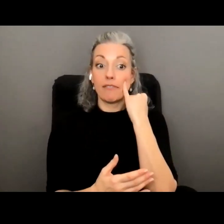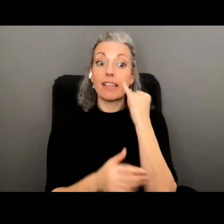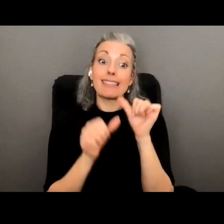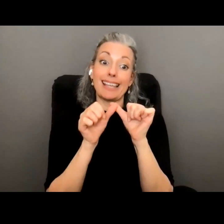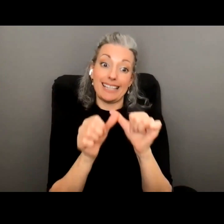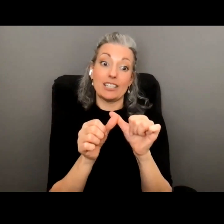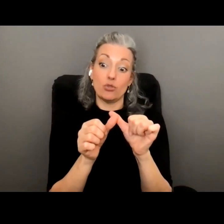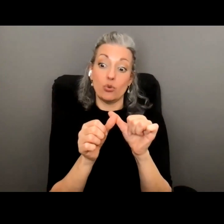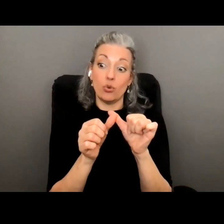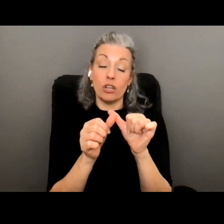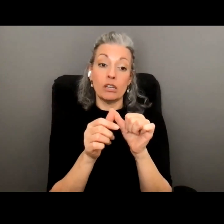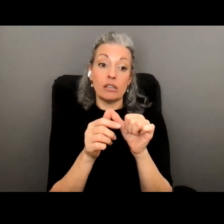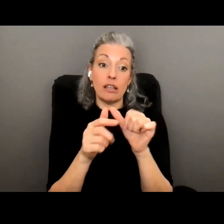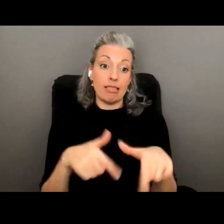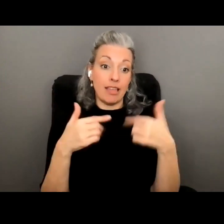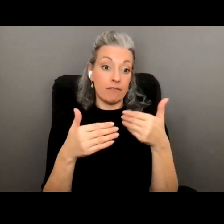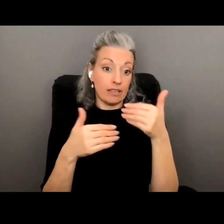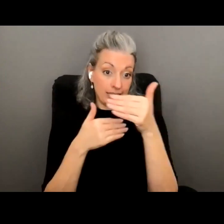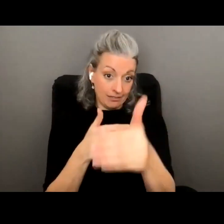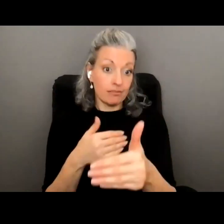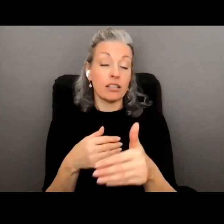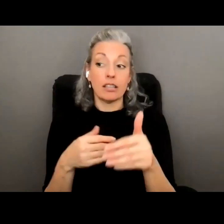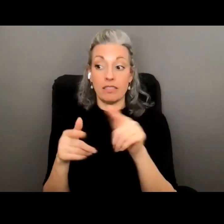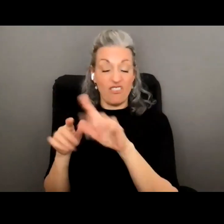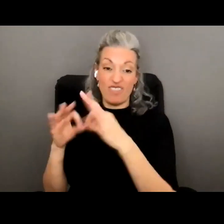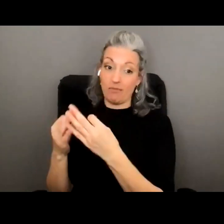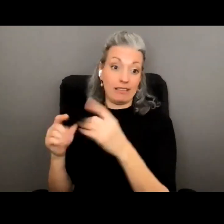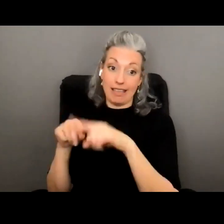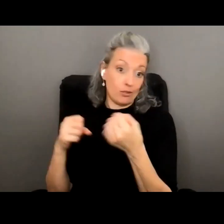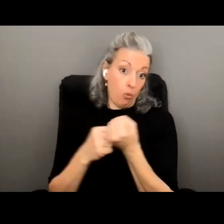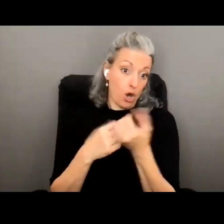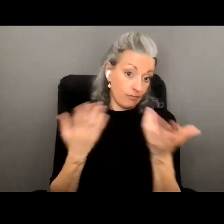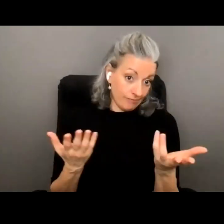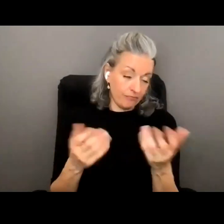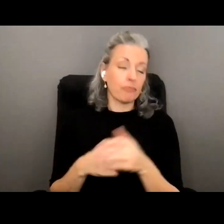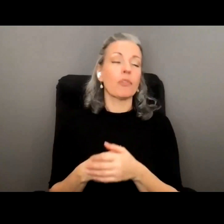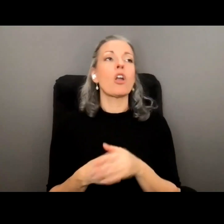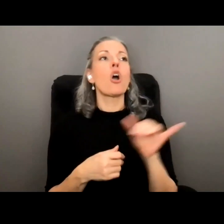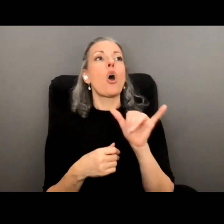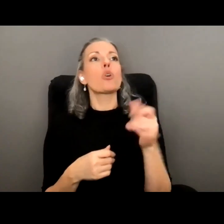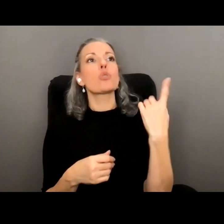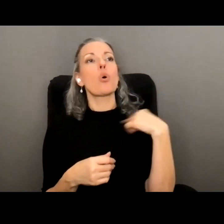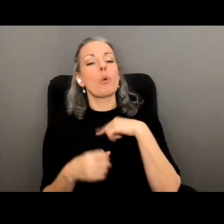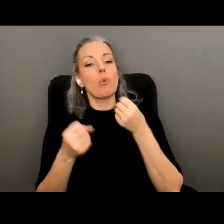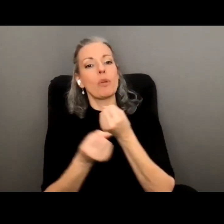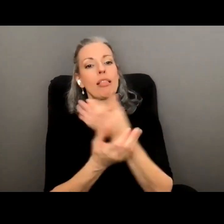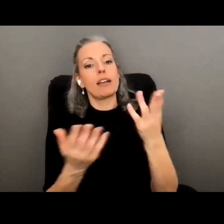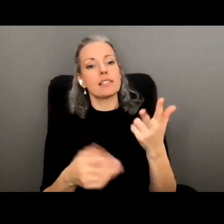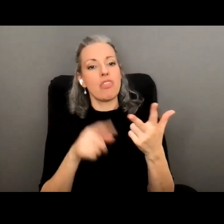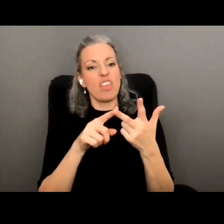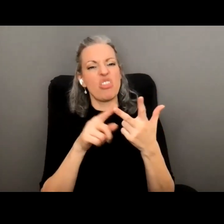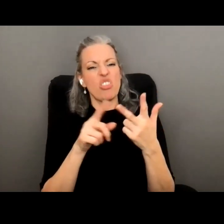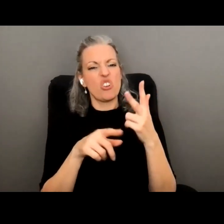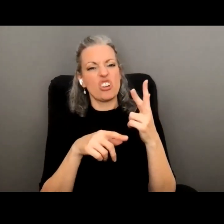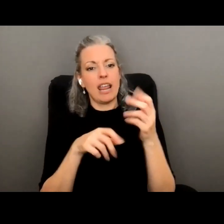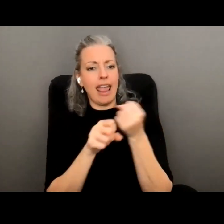family supports. And then last but not least, next week we will release the 3rd annual Master